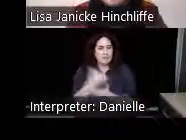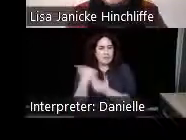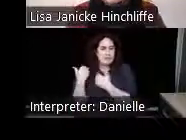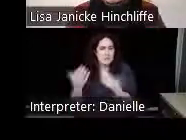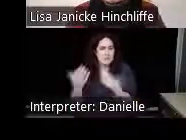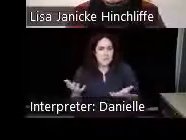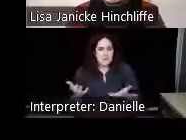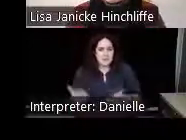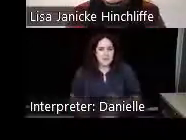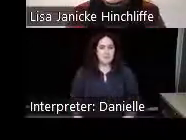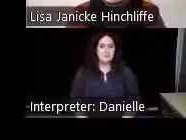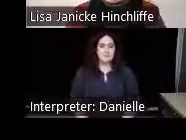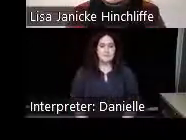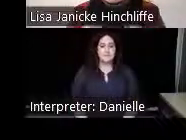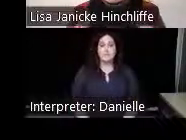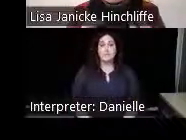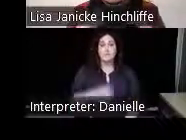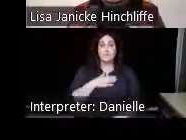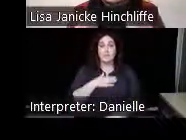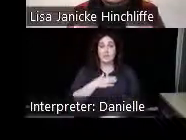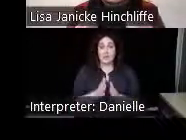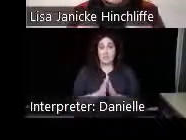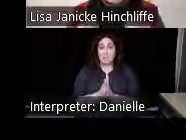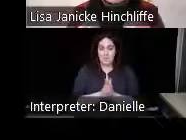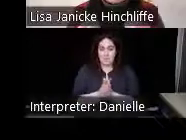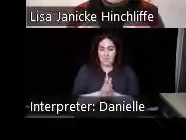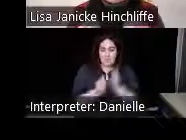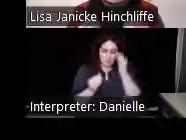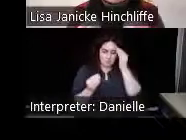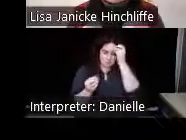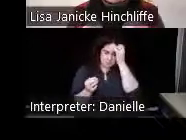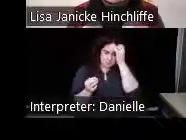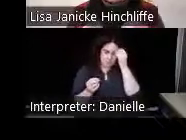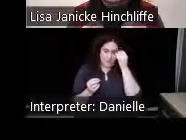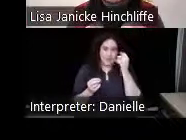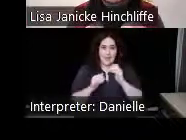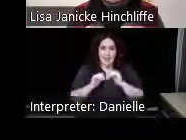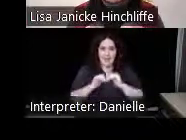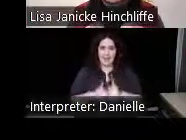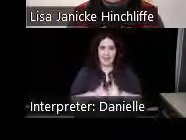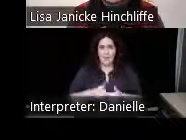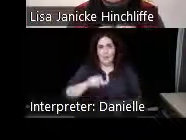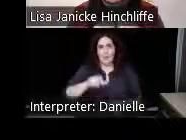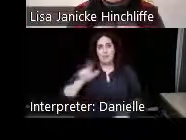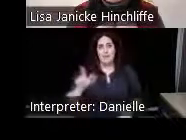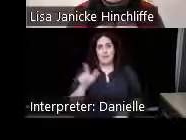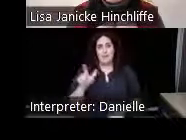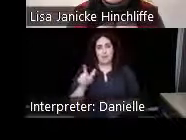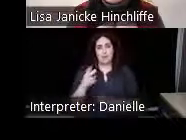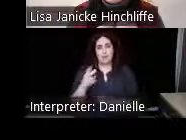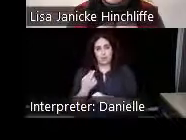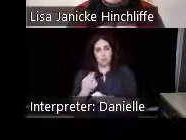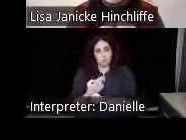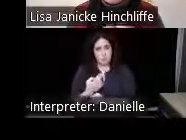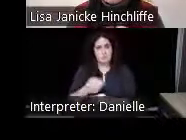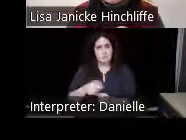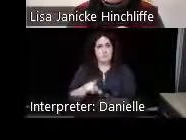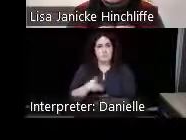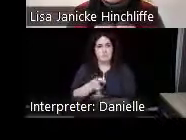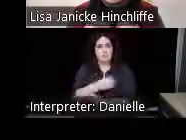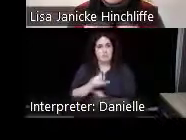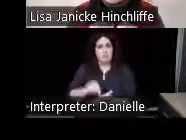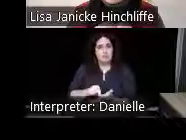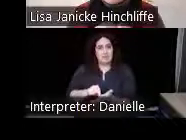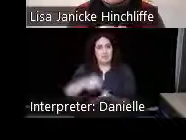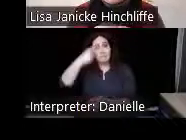here was to really think about how libraries needed to think about preprint servers from an accessibility standpoint,